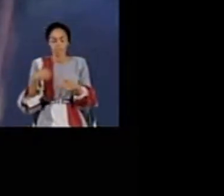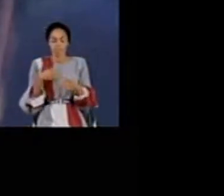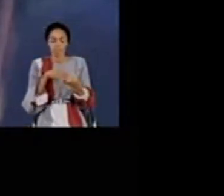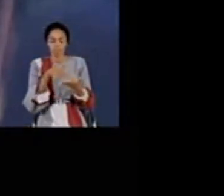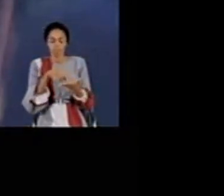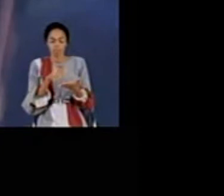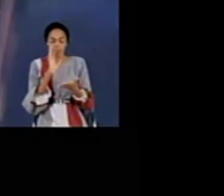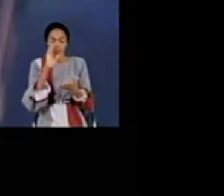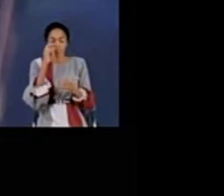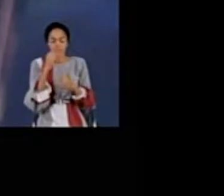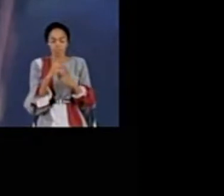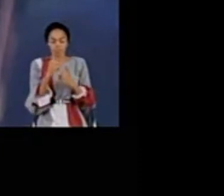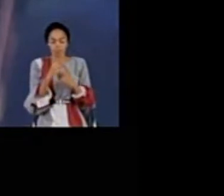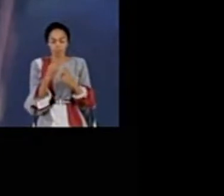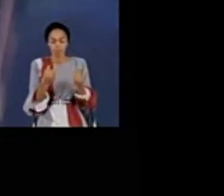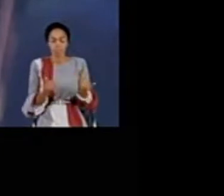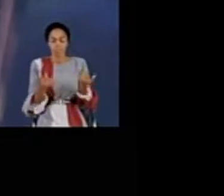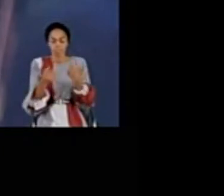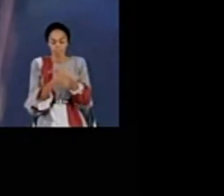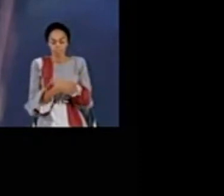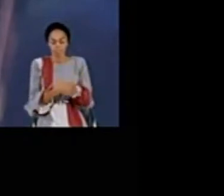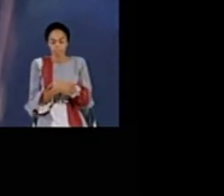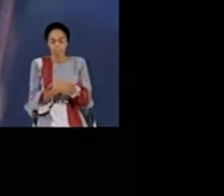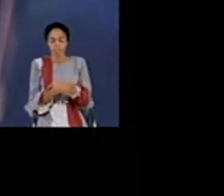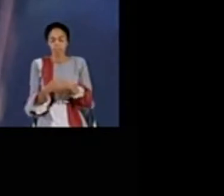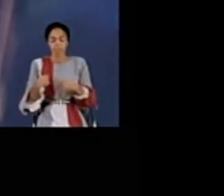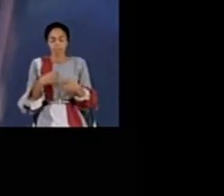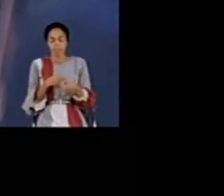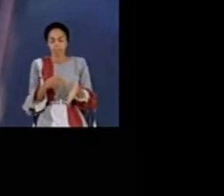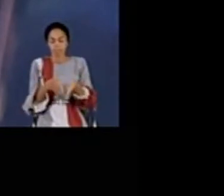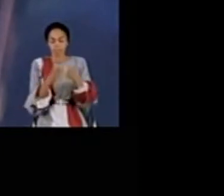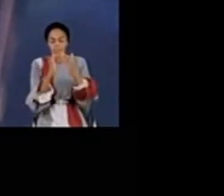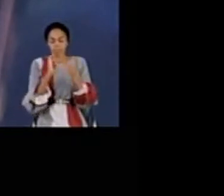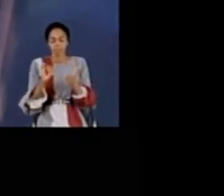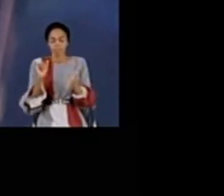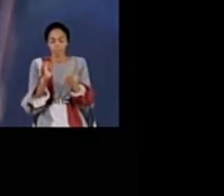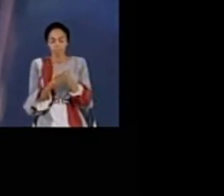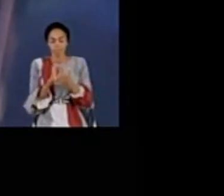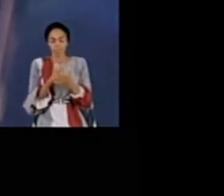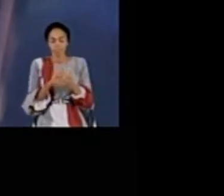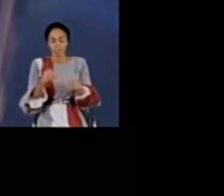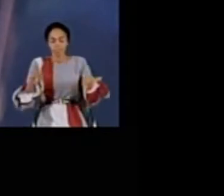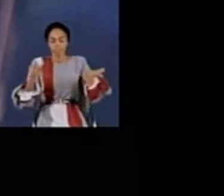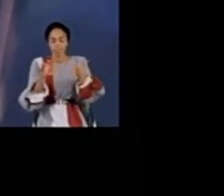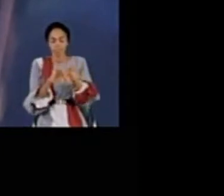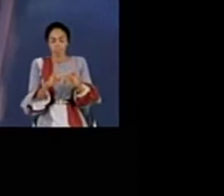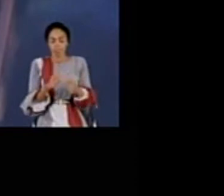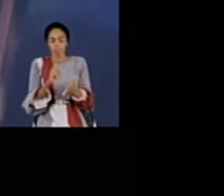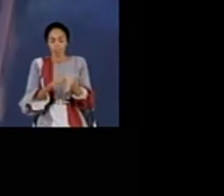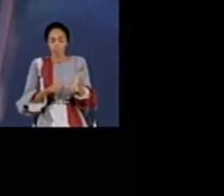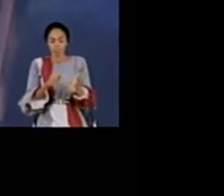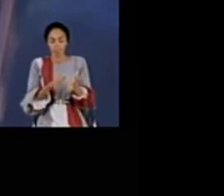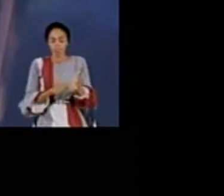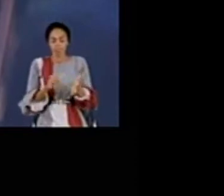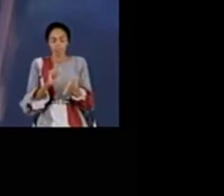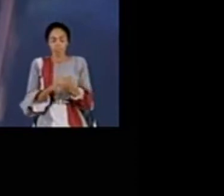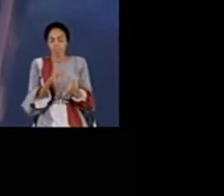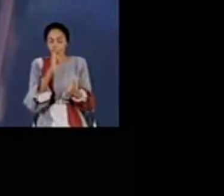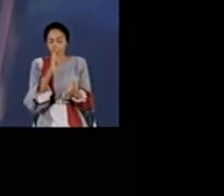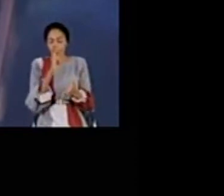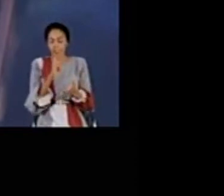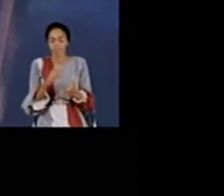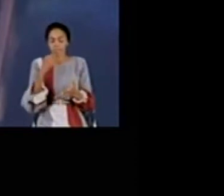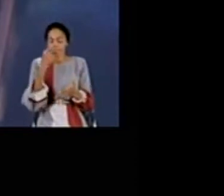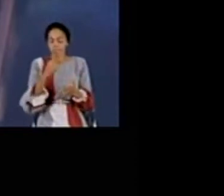word today. We're asking that relevant passages that really speak to our present needs